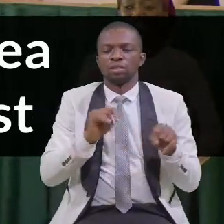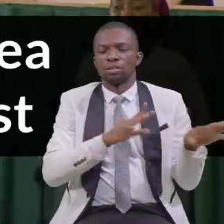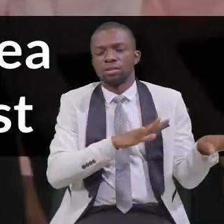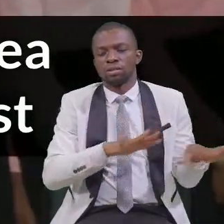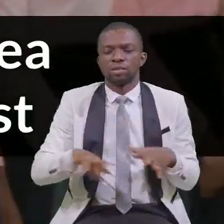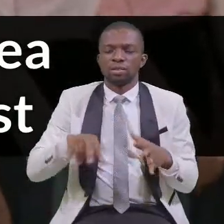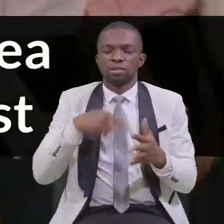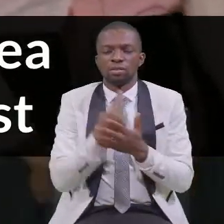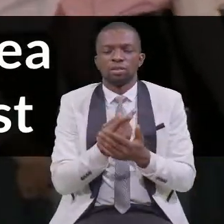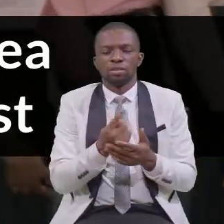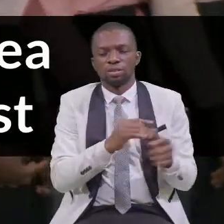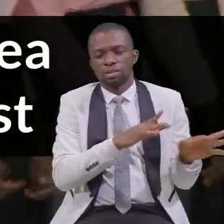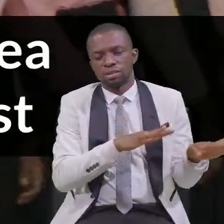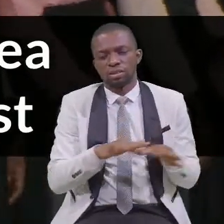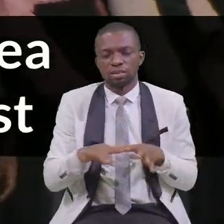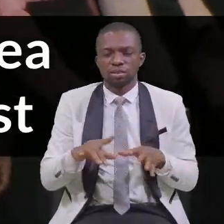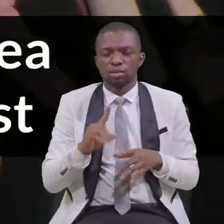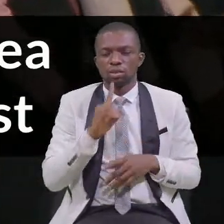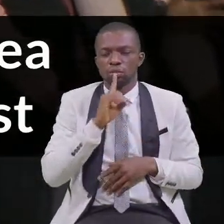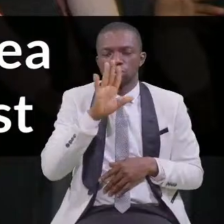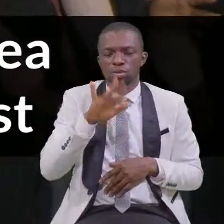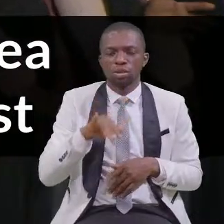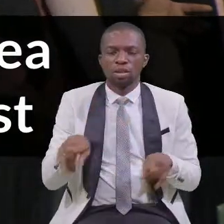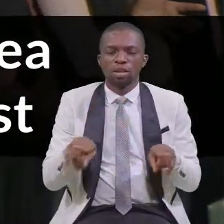the sea, standing